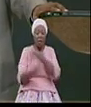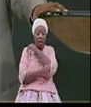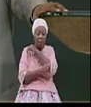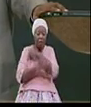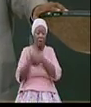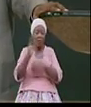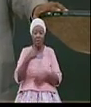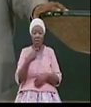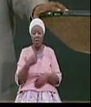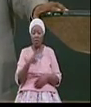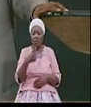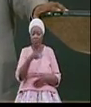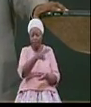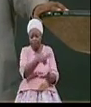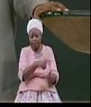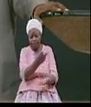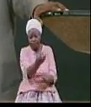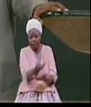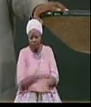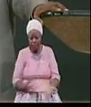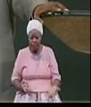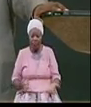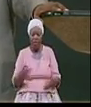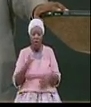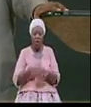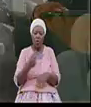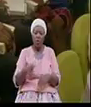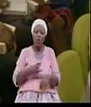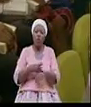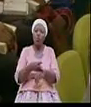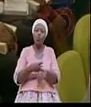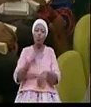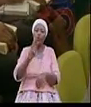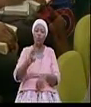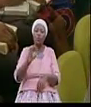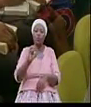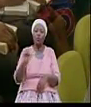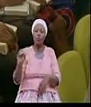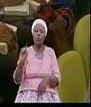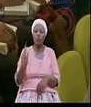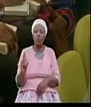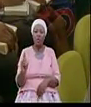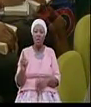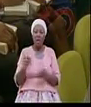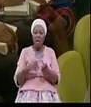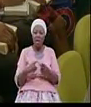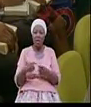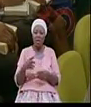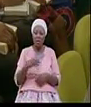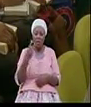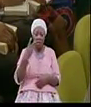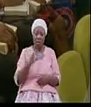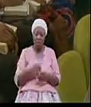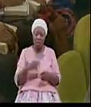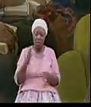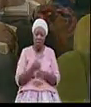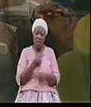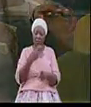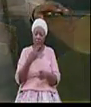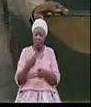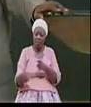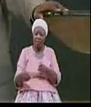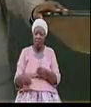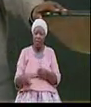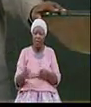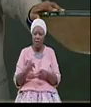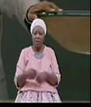see the knife in his hand. This man is going to obey God at the expense of my life. Old